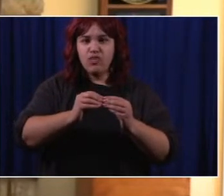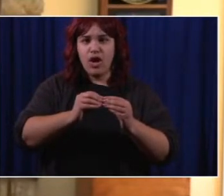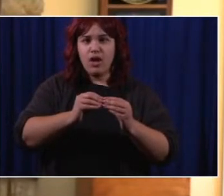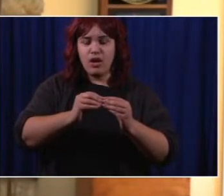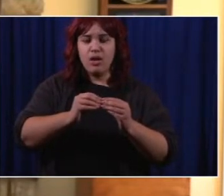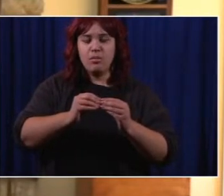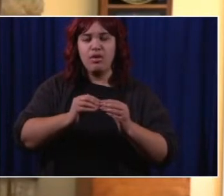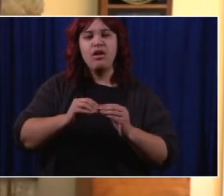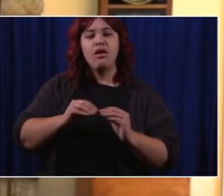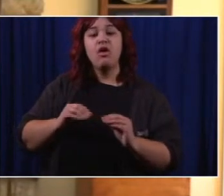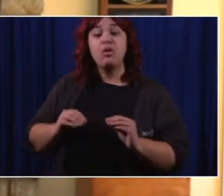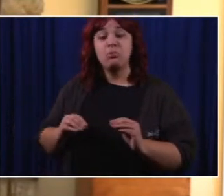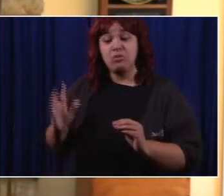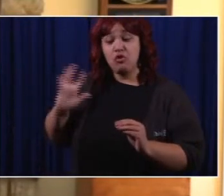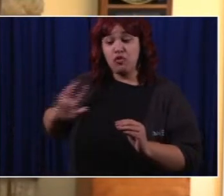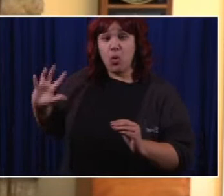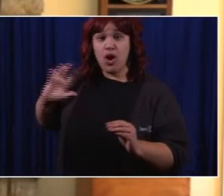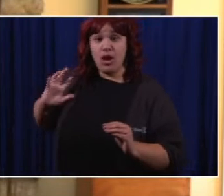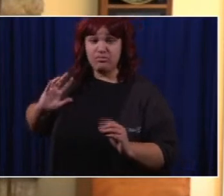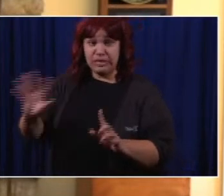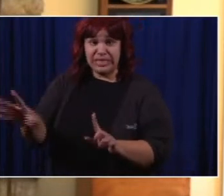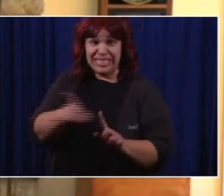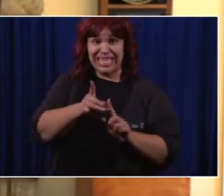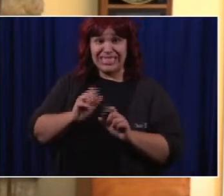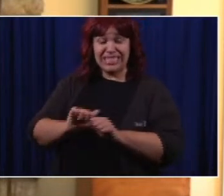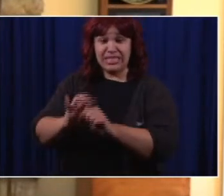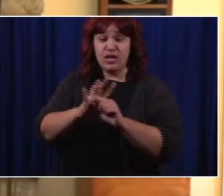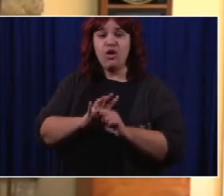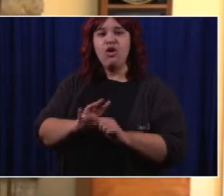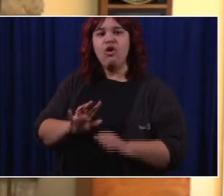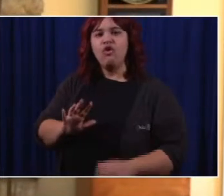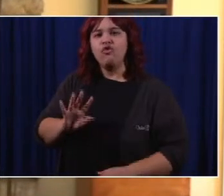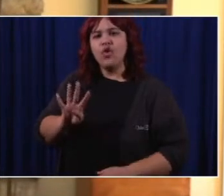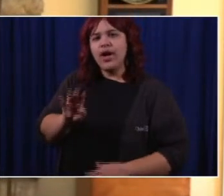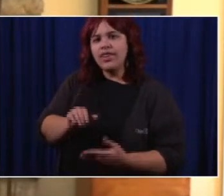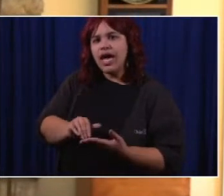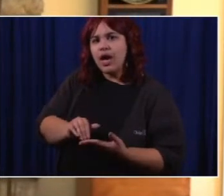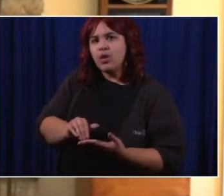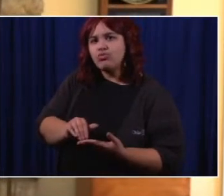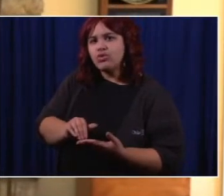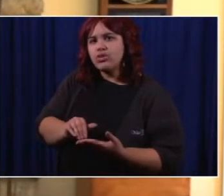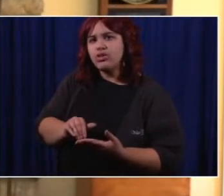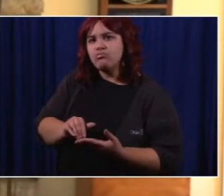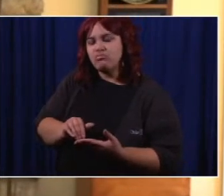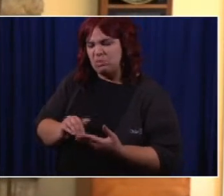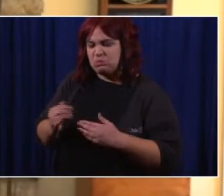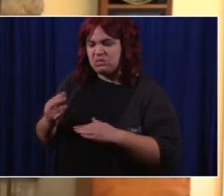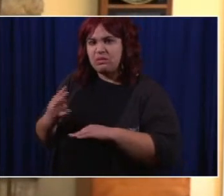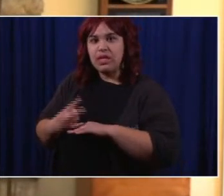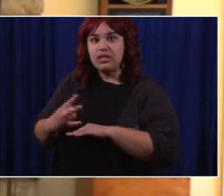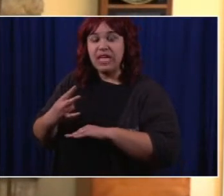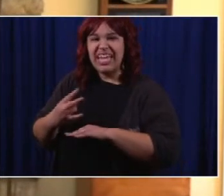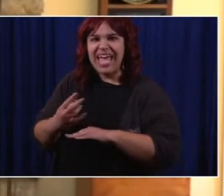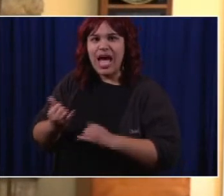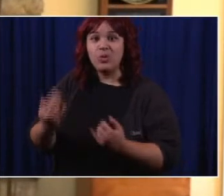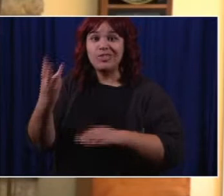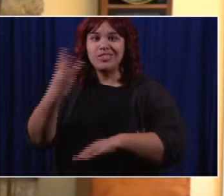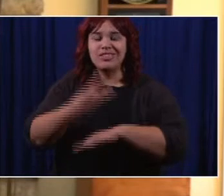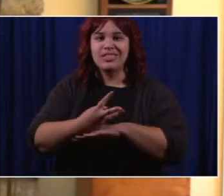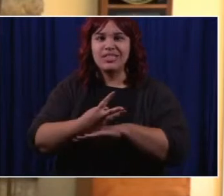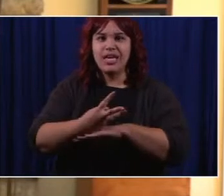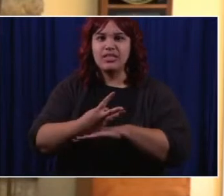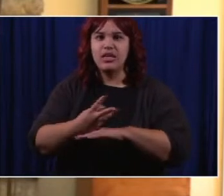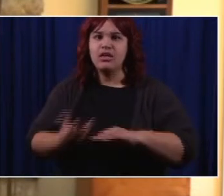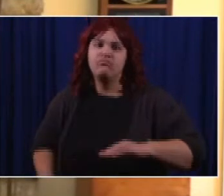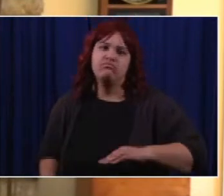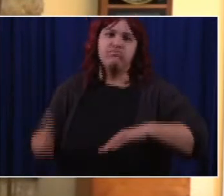from 4,000 cases to 6,000. Now it's taken 2 days to go to 7,000. Given how swiftly this